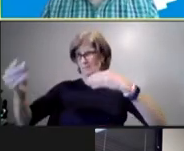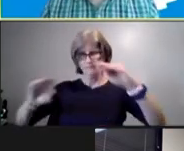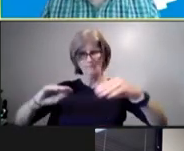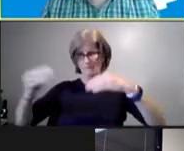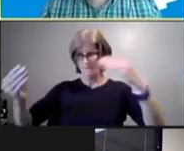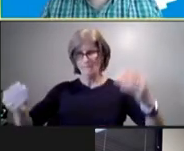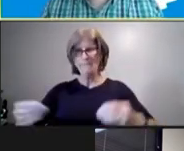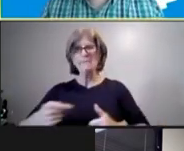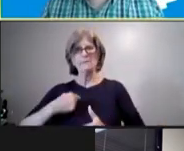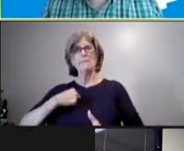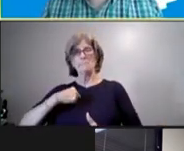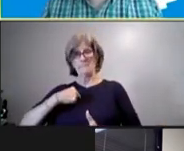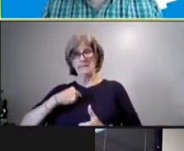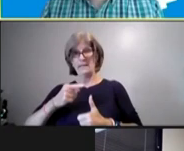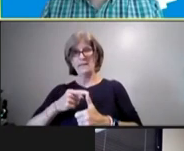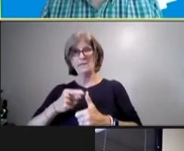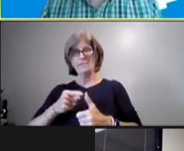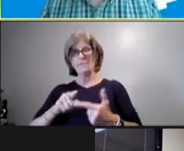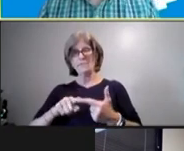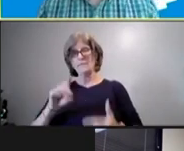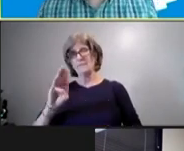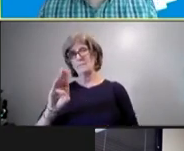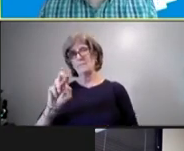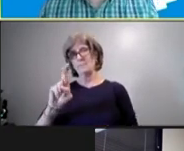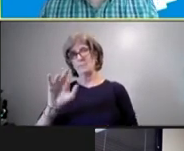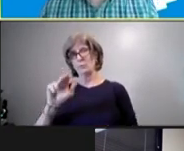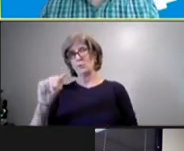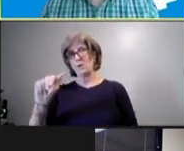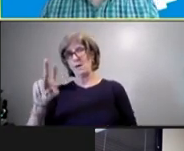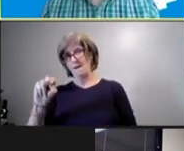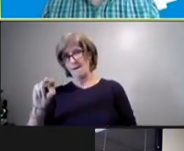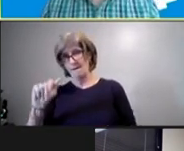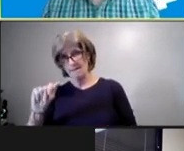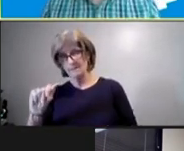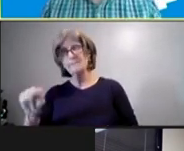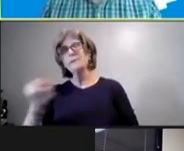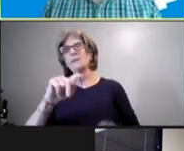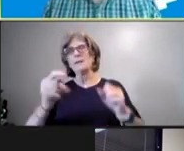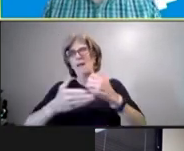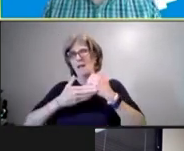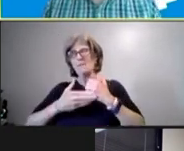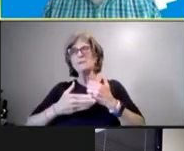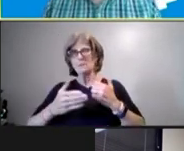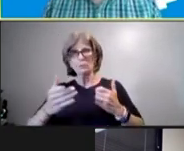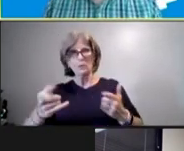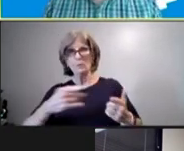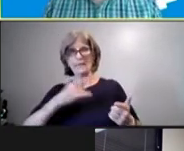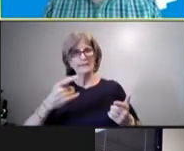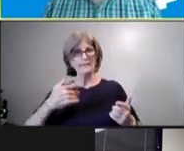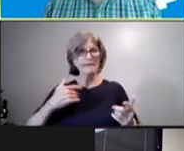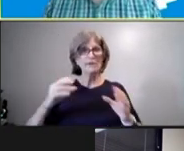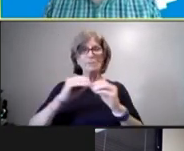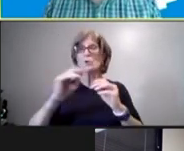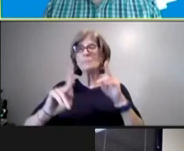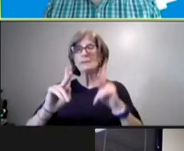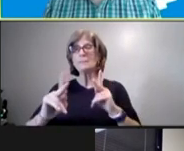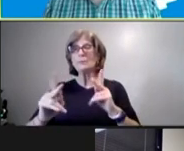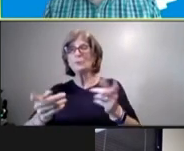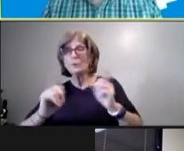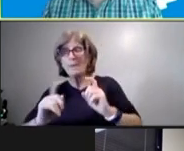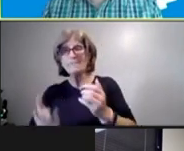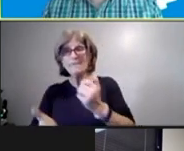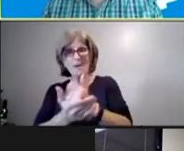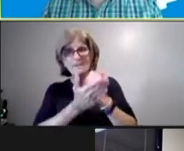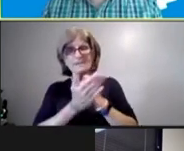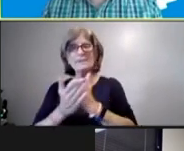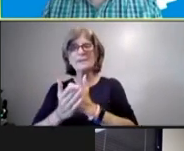and myself from the URA staff, we would welcome that. We'd love to have a few members. If you're interested in doing so, please reach out